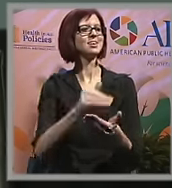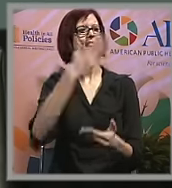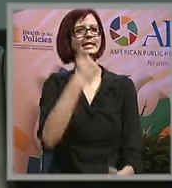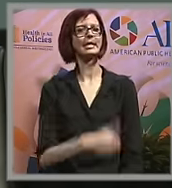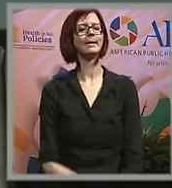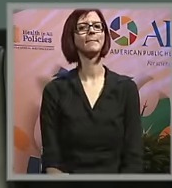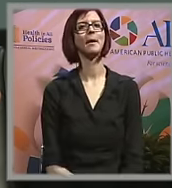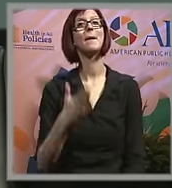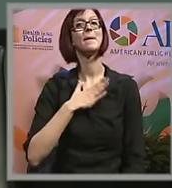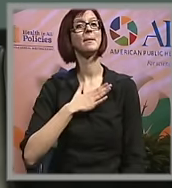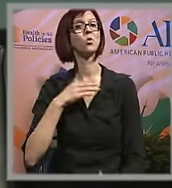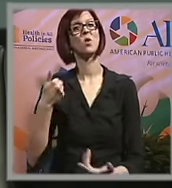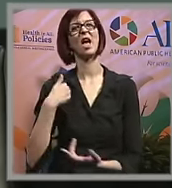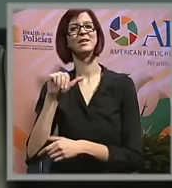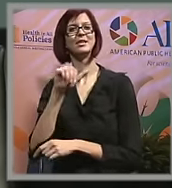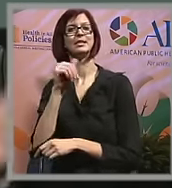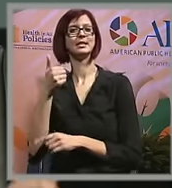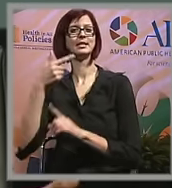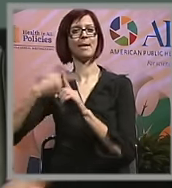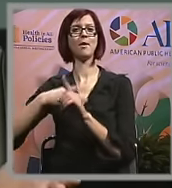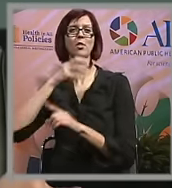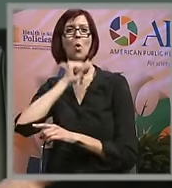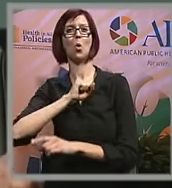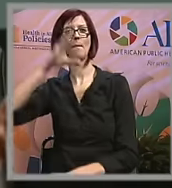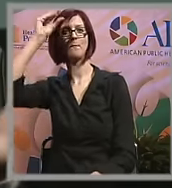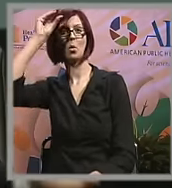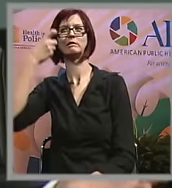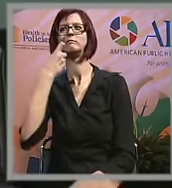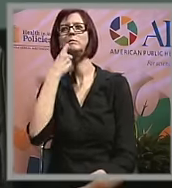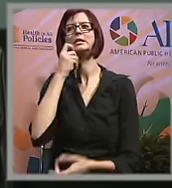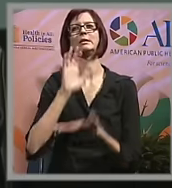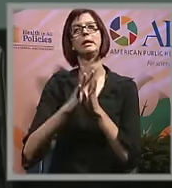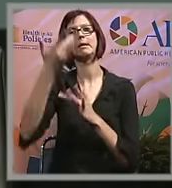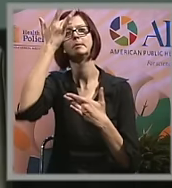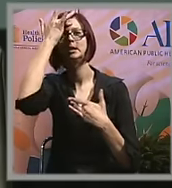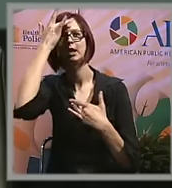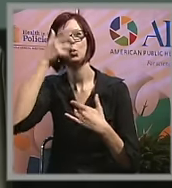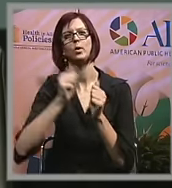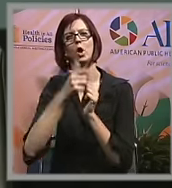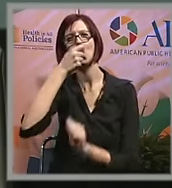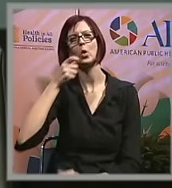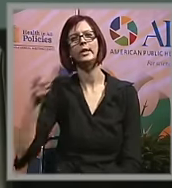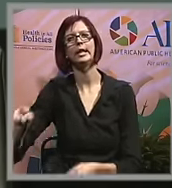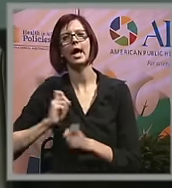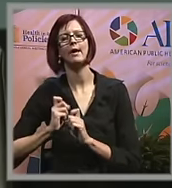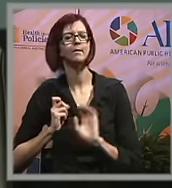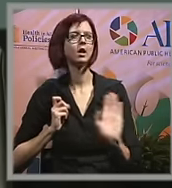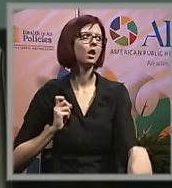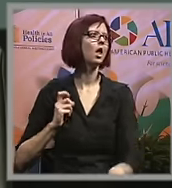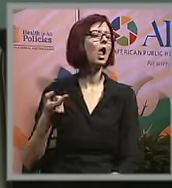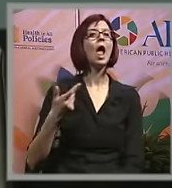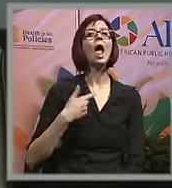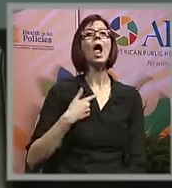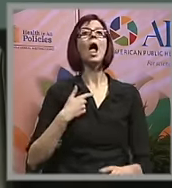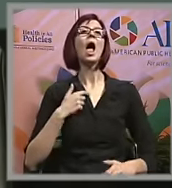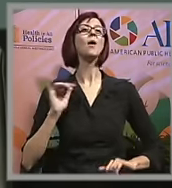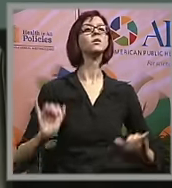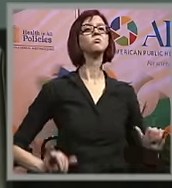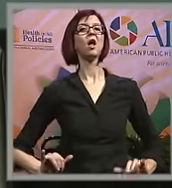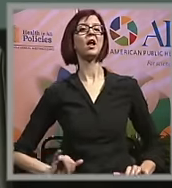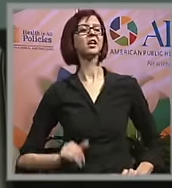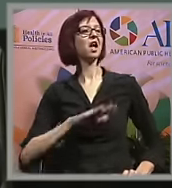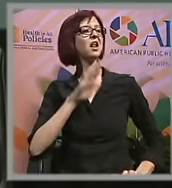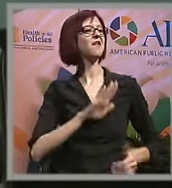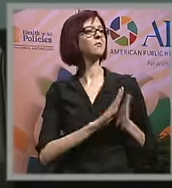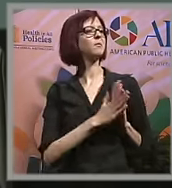wife and I have a 10-month-old little boy, and I just got over a cold that he gave me, by the way. I was bragging that he had not gotten sick the way